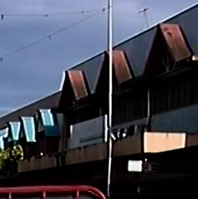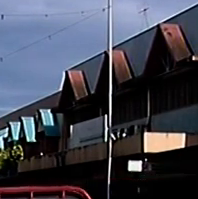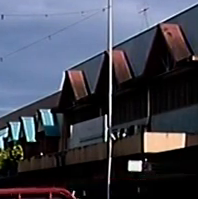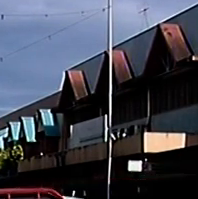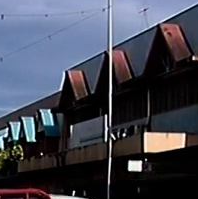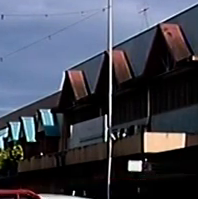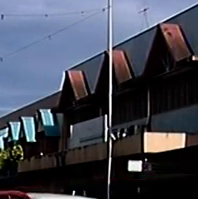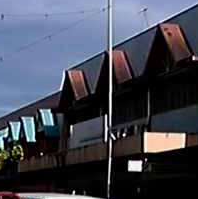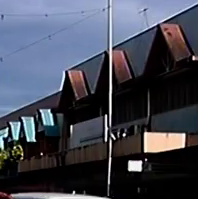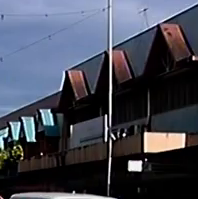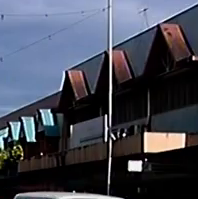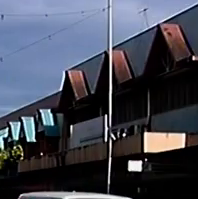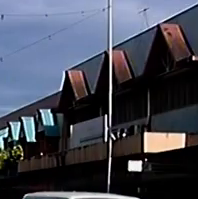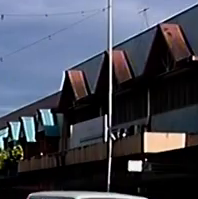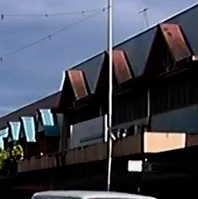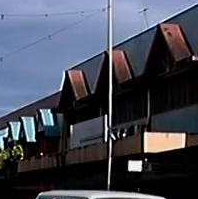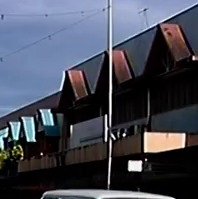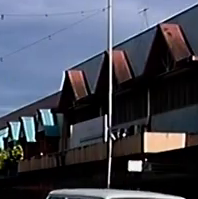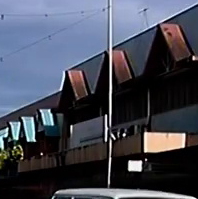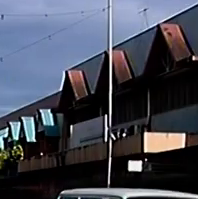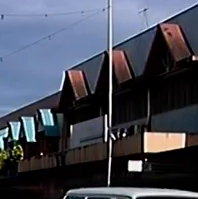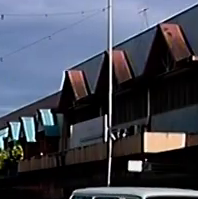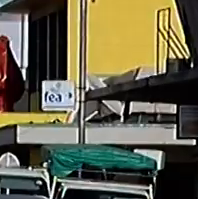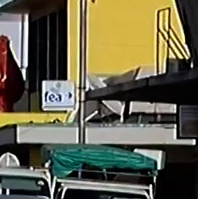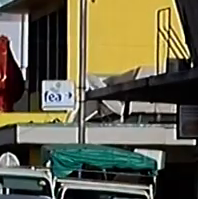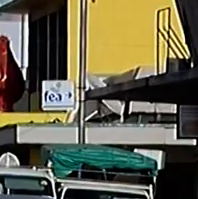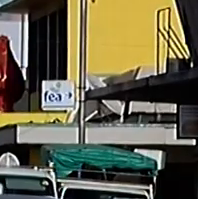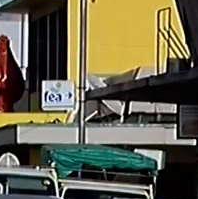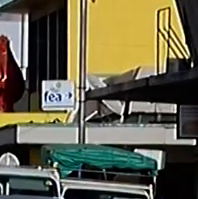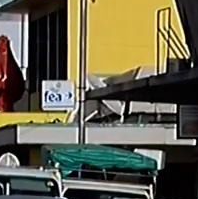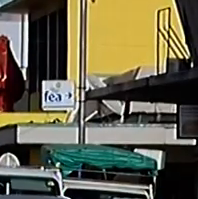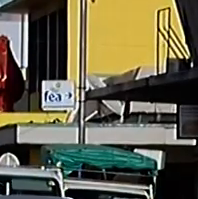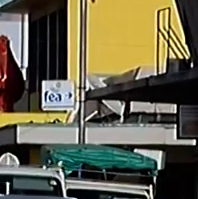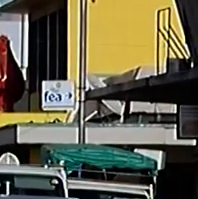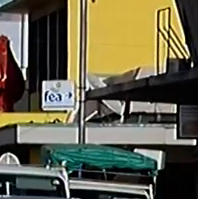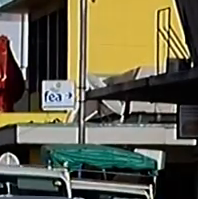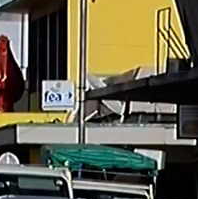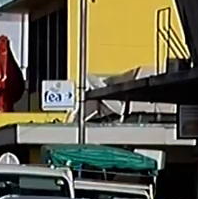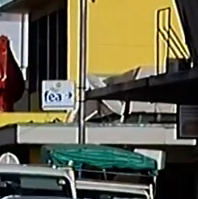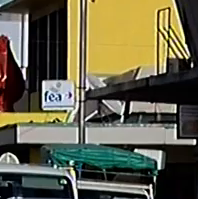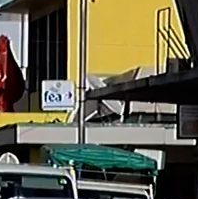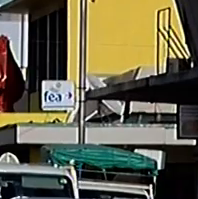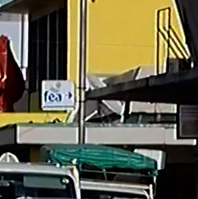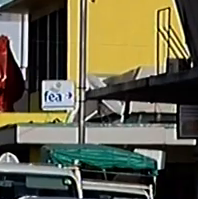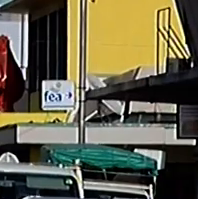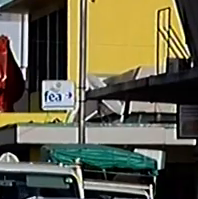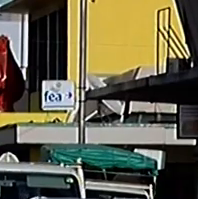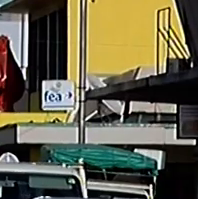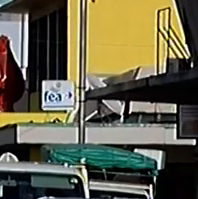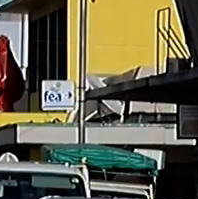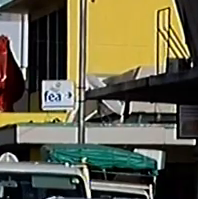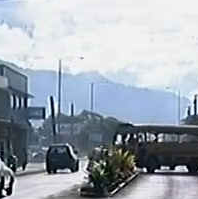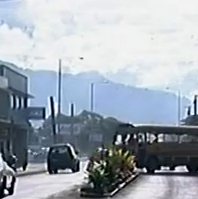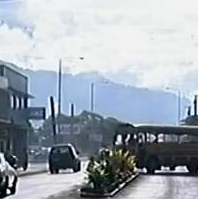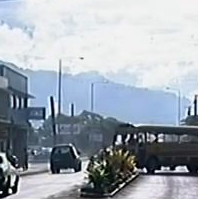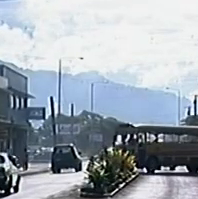repairs. LTA Regional Manager Northern, Isor Tawakivo, said the fleet was grounded for the safety of the travelling public. Tawakivo said they must